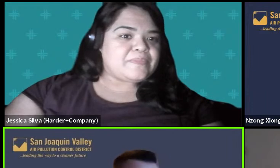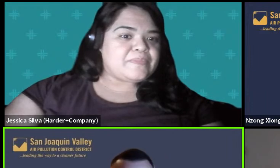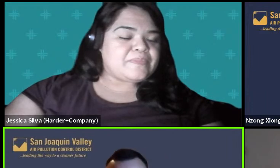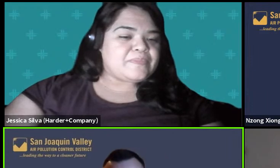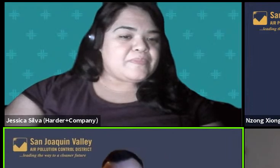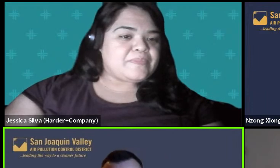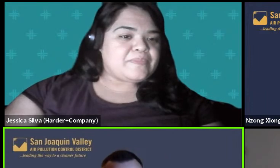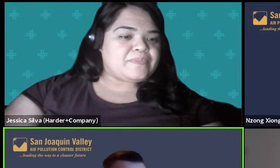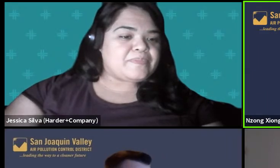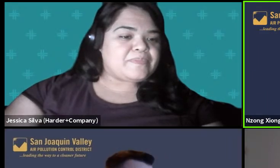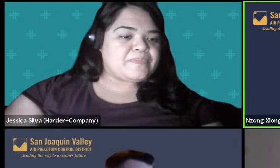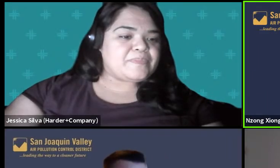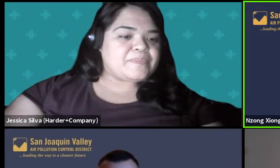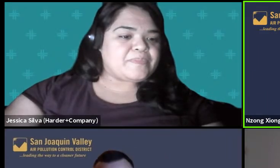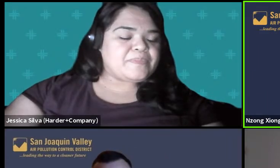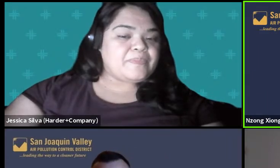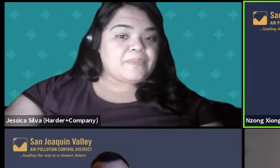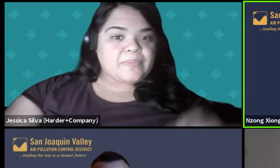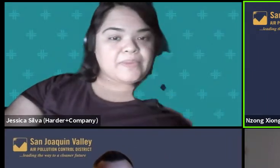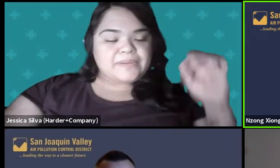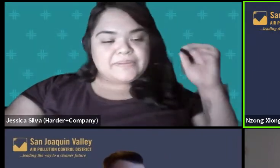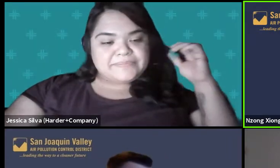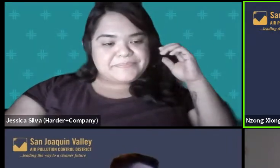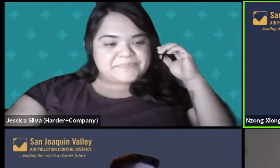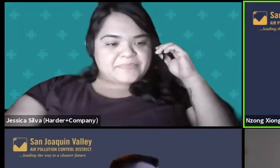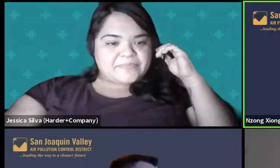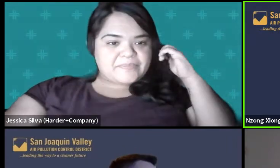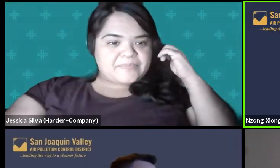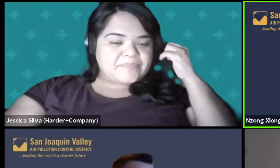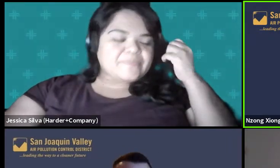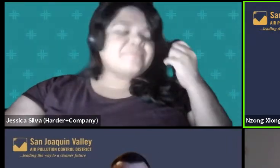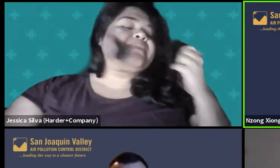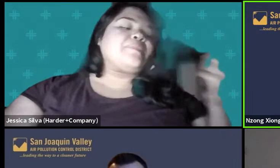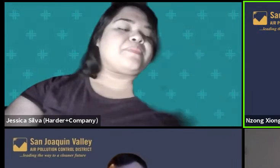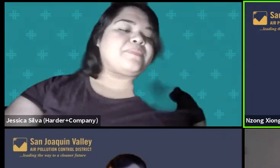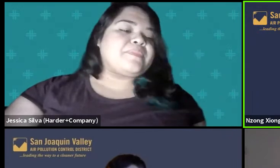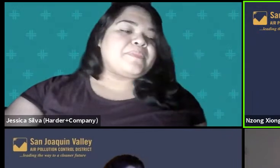office. I will. I'll do that.